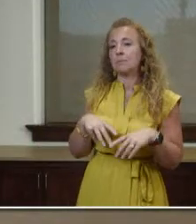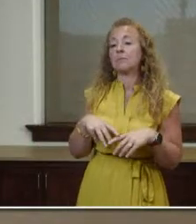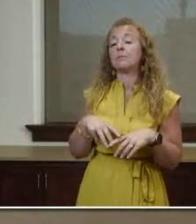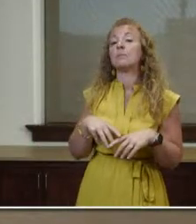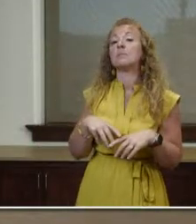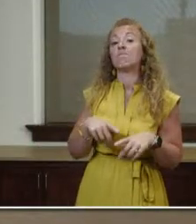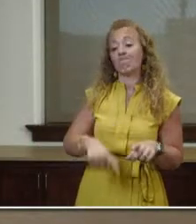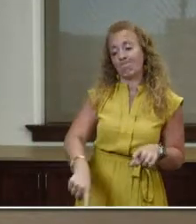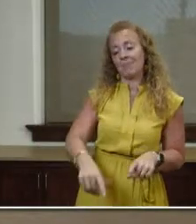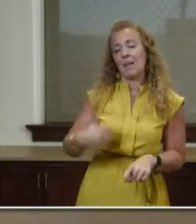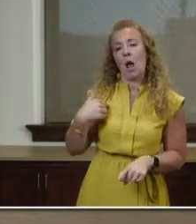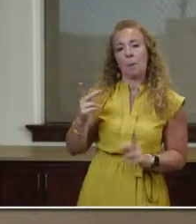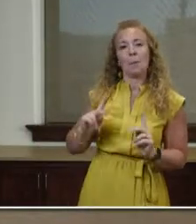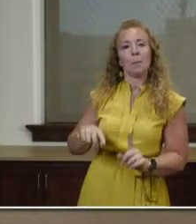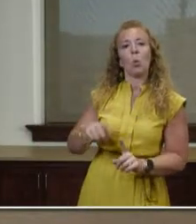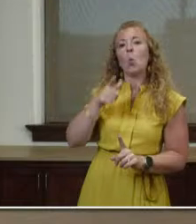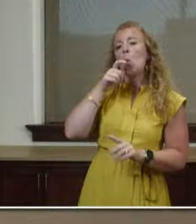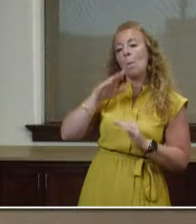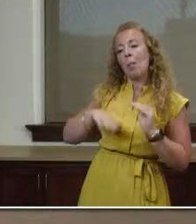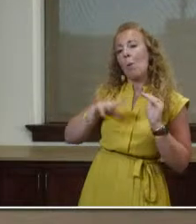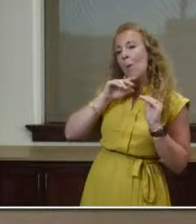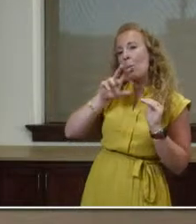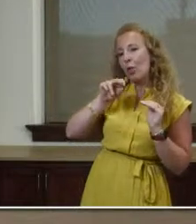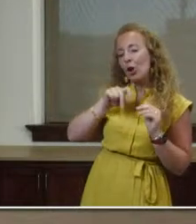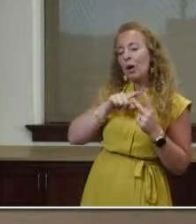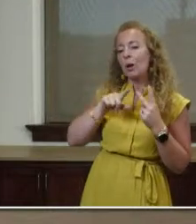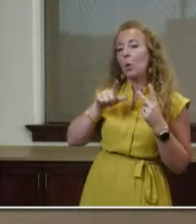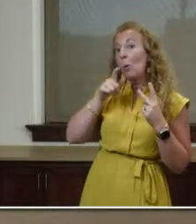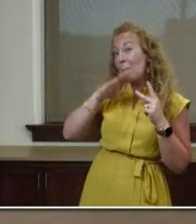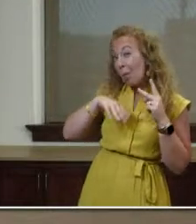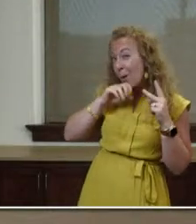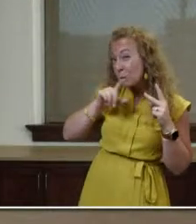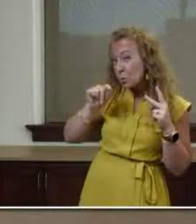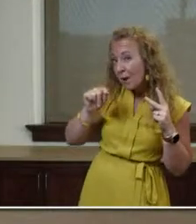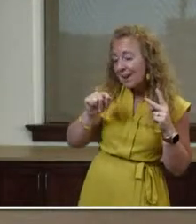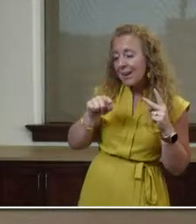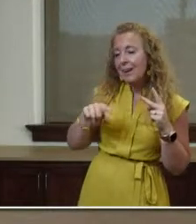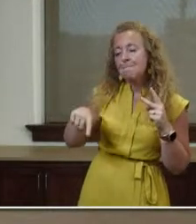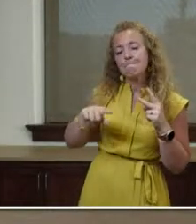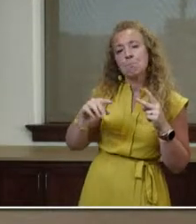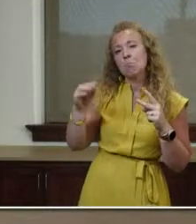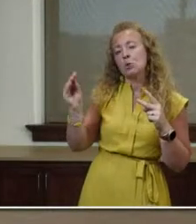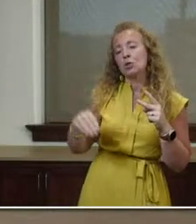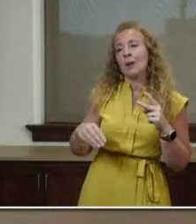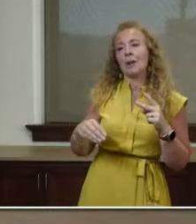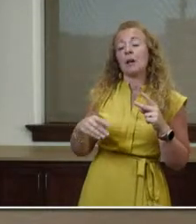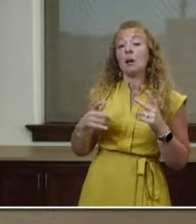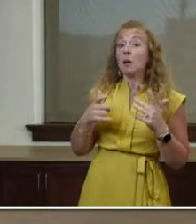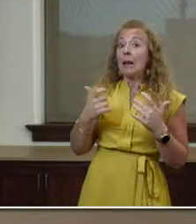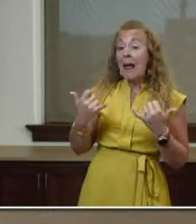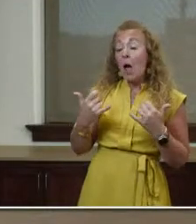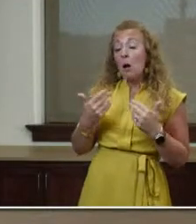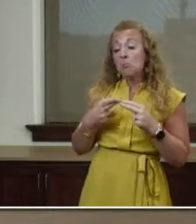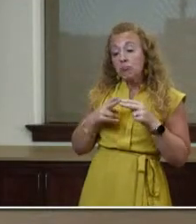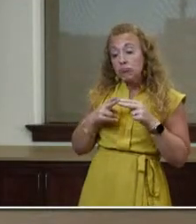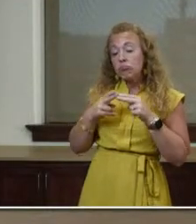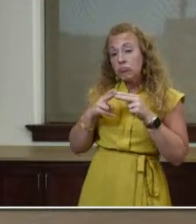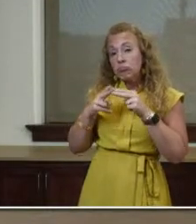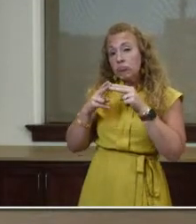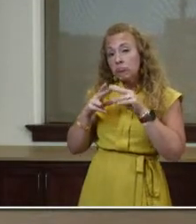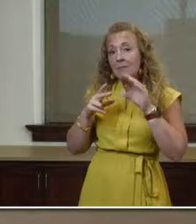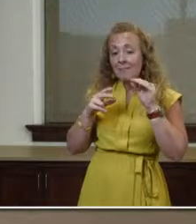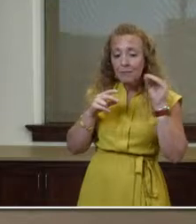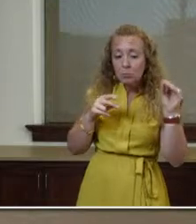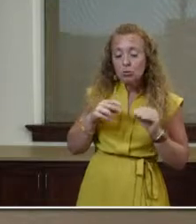those young people. It's the people under the age of 30, under the age of 20, that the percentages are, they're getting up there, 50%,